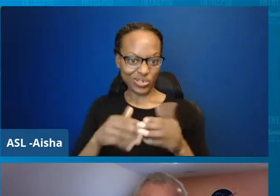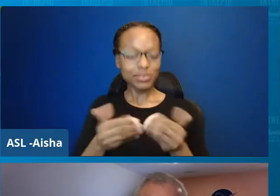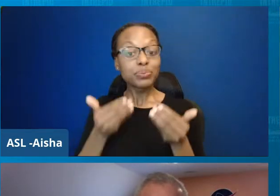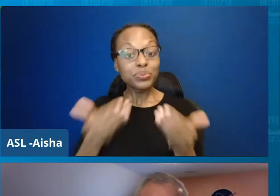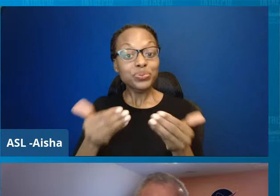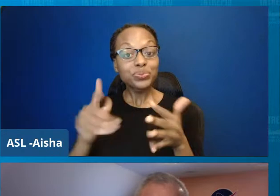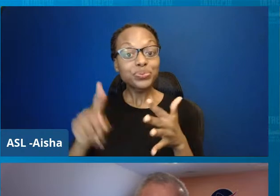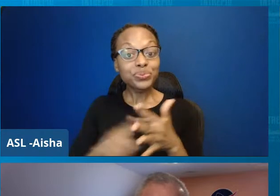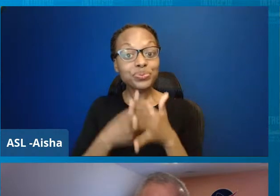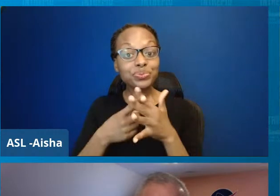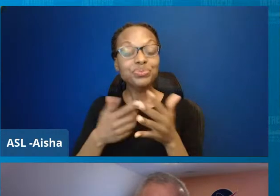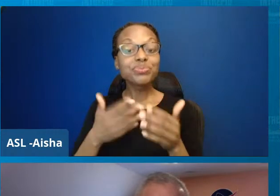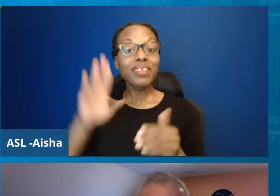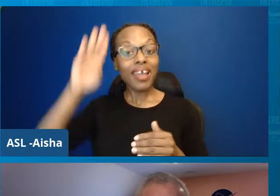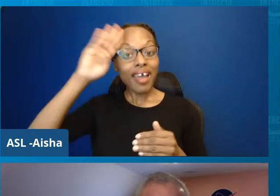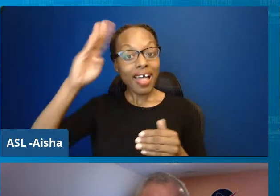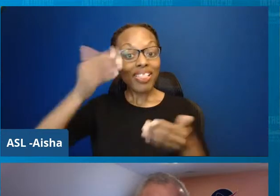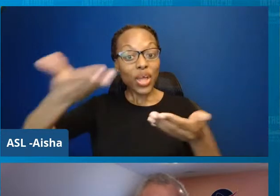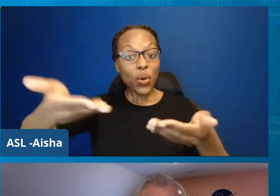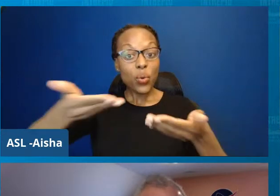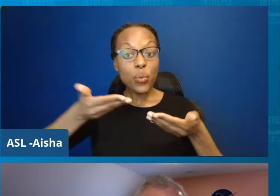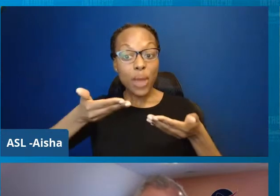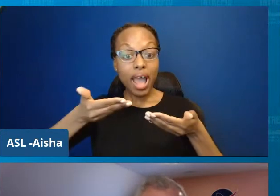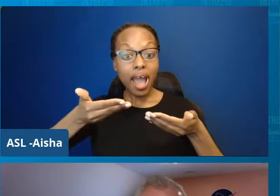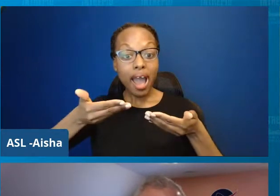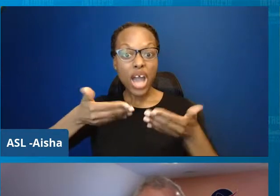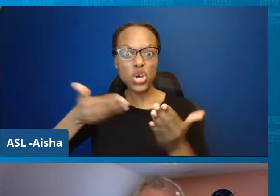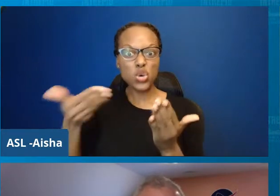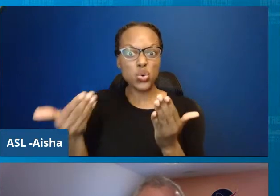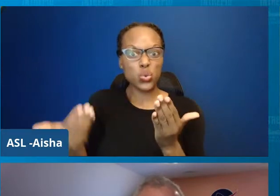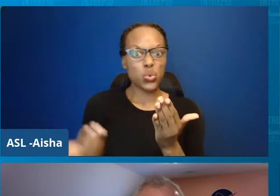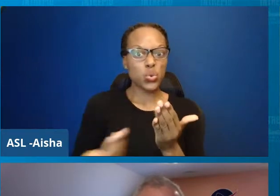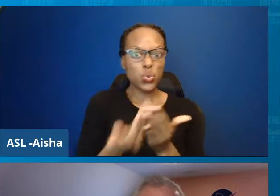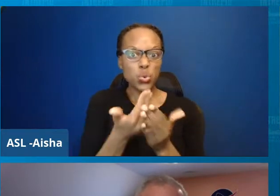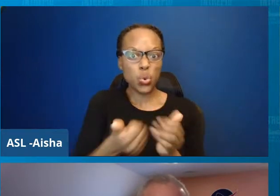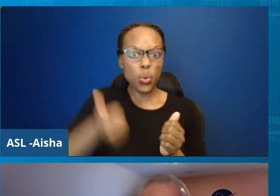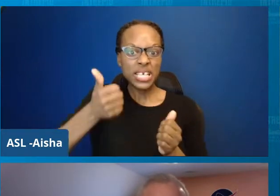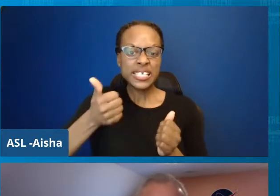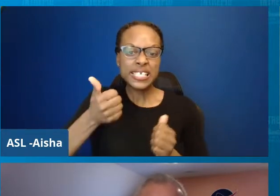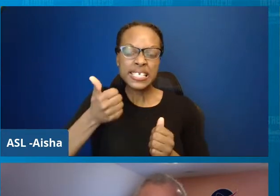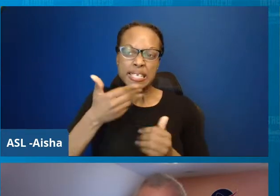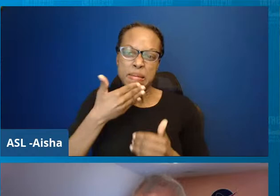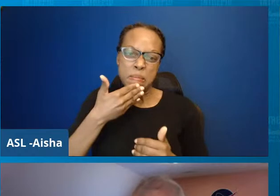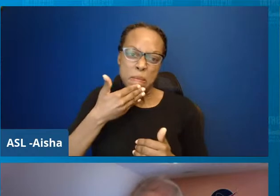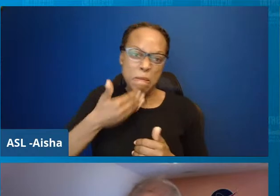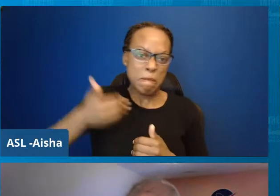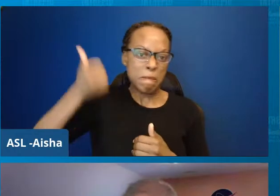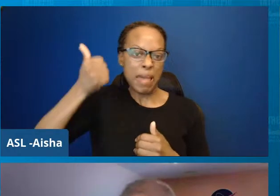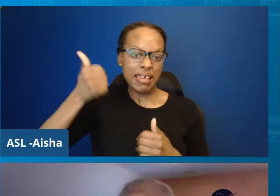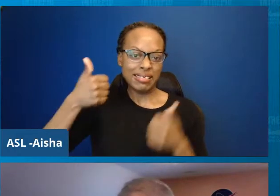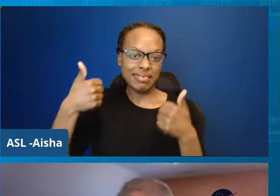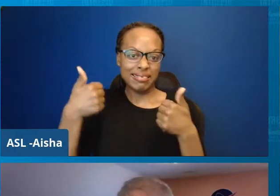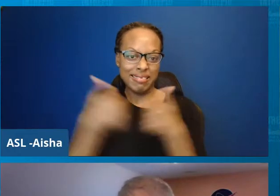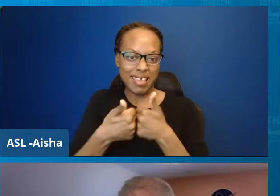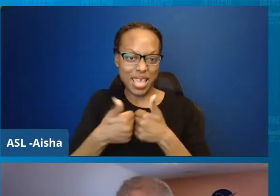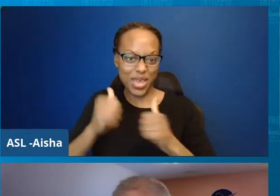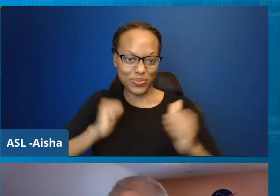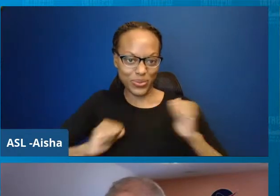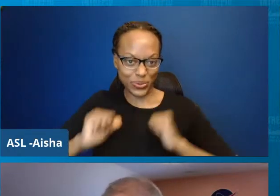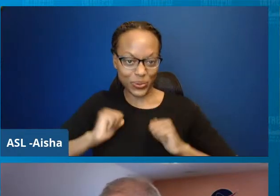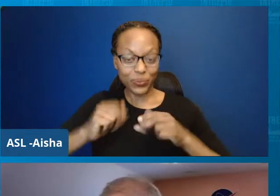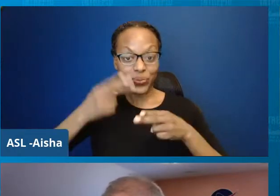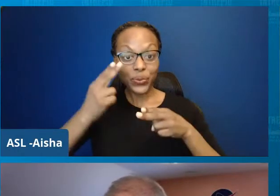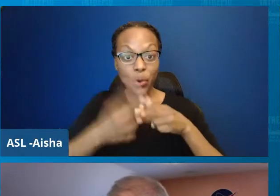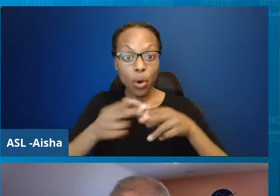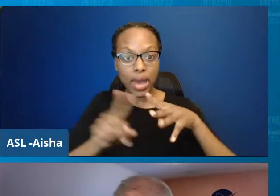and welcome to the world's newest and by far the greatest game show. Let me go ahead and mute this. It's called